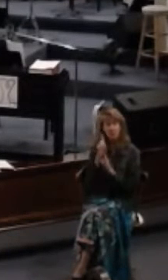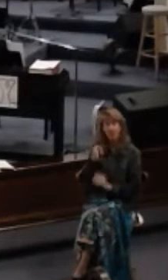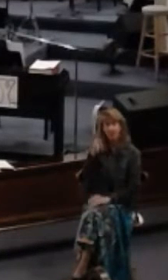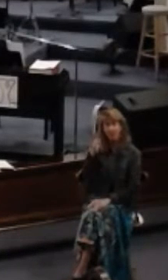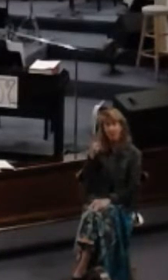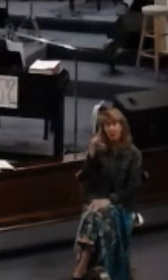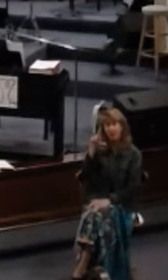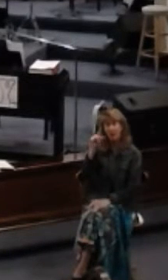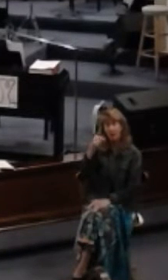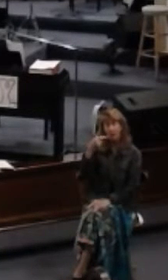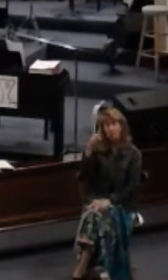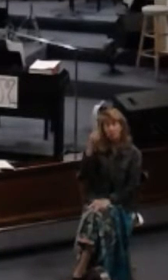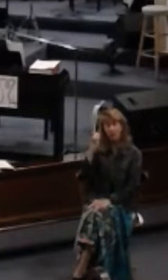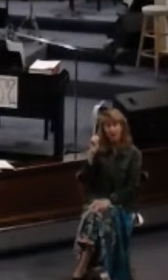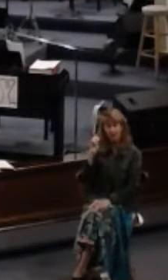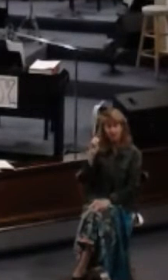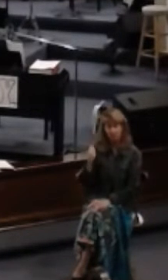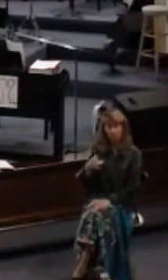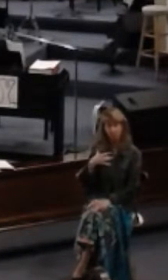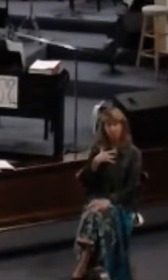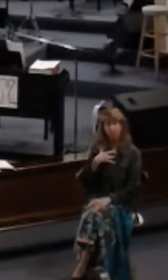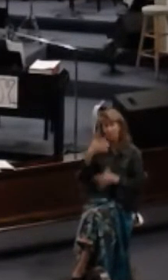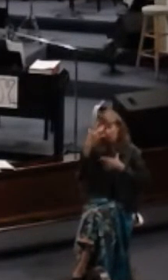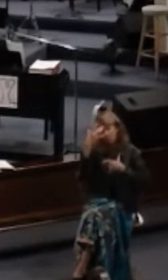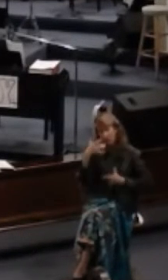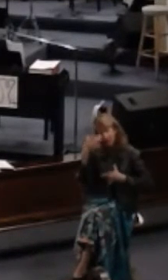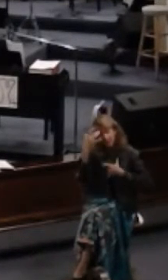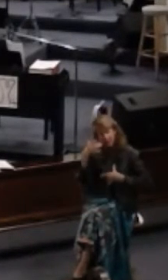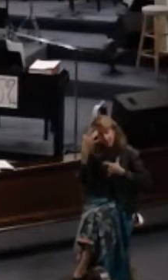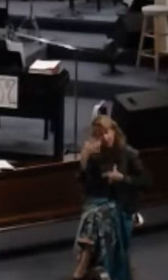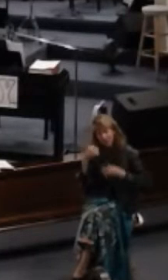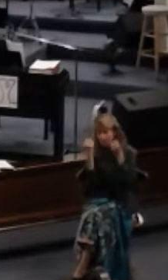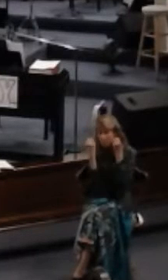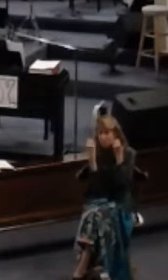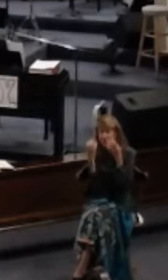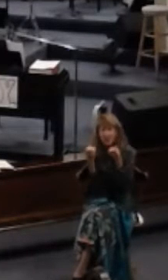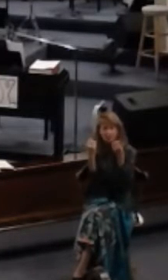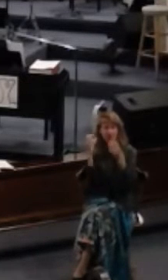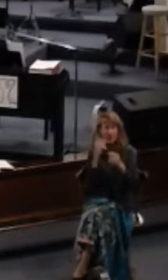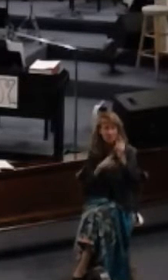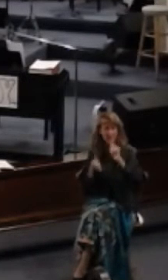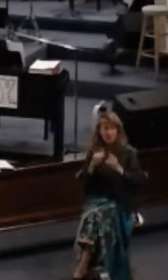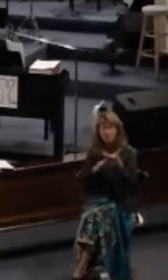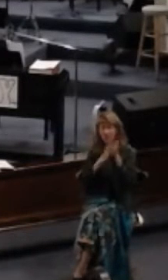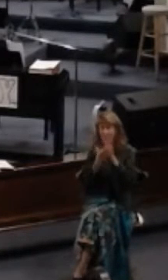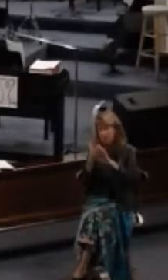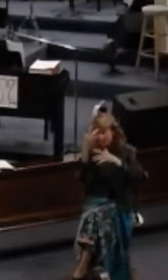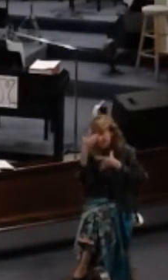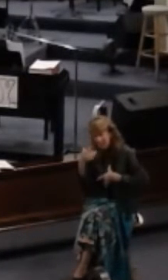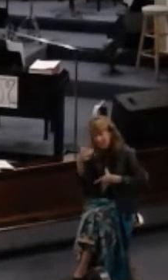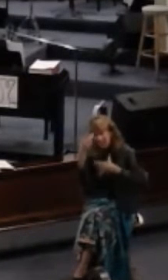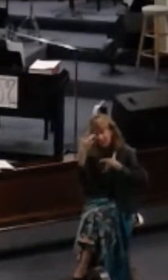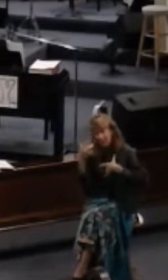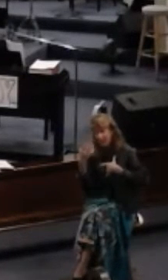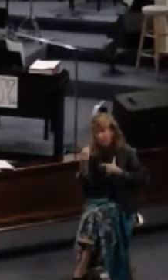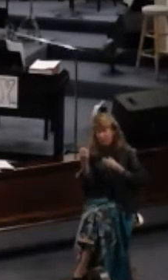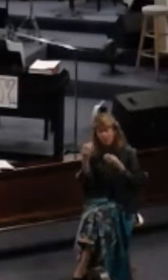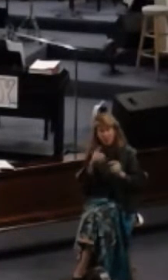world. When the plague hit a city, many people, including the doctors, left